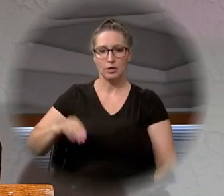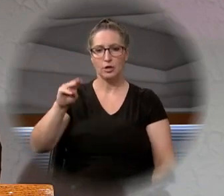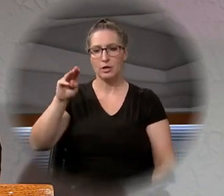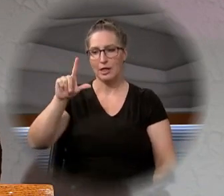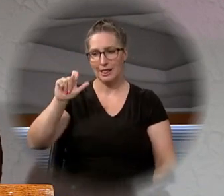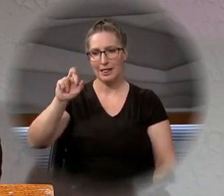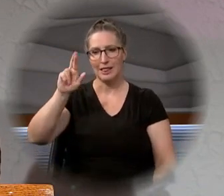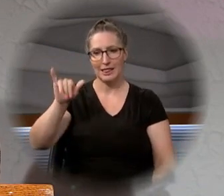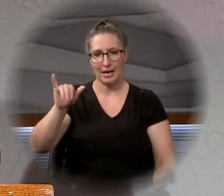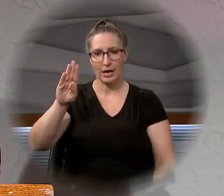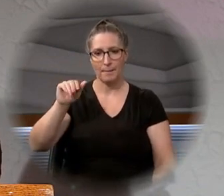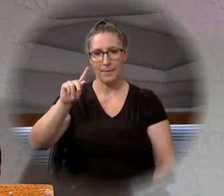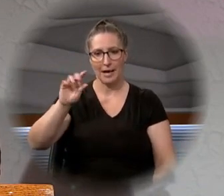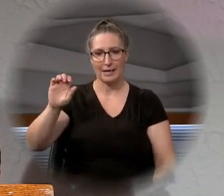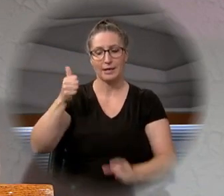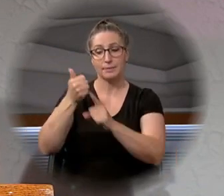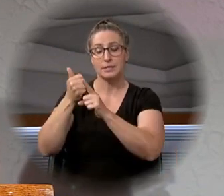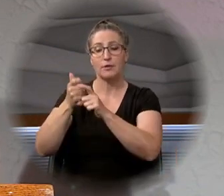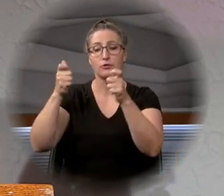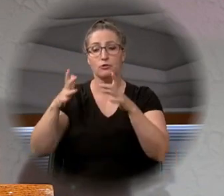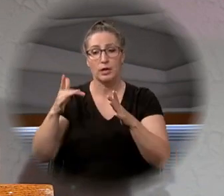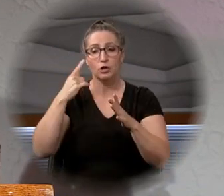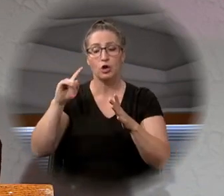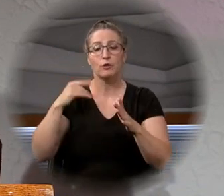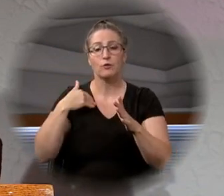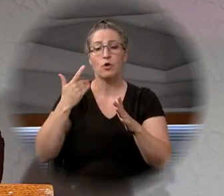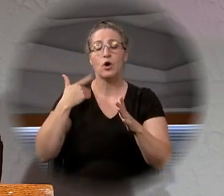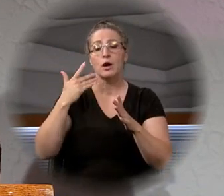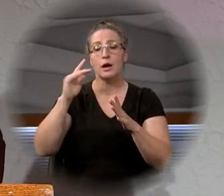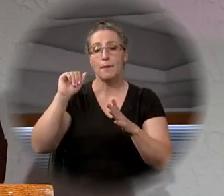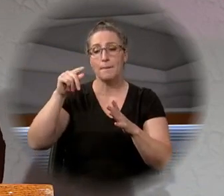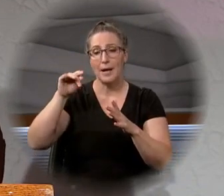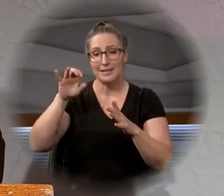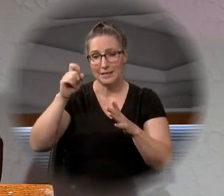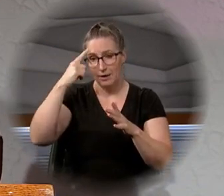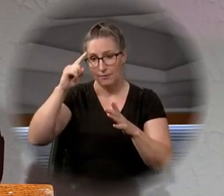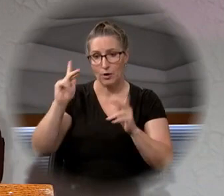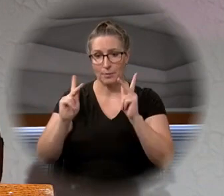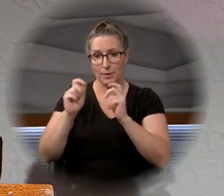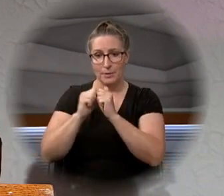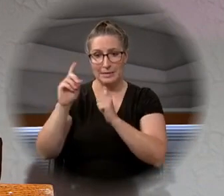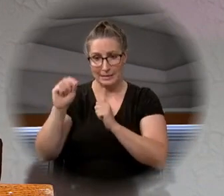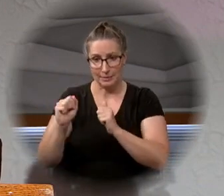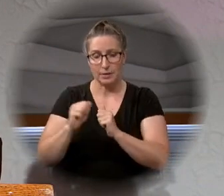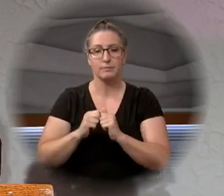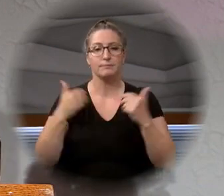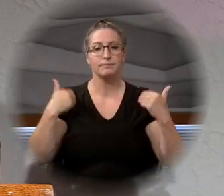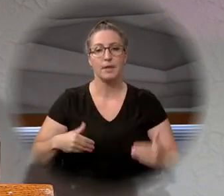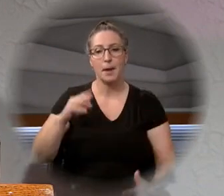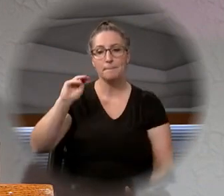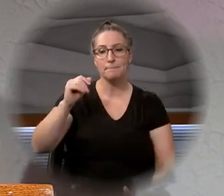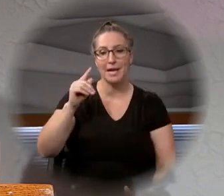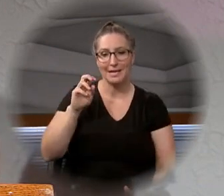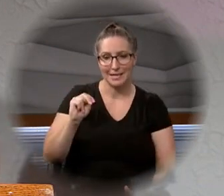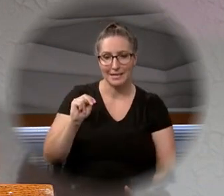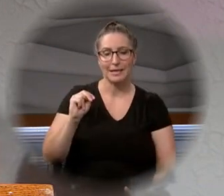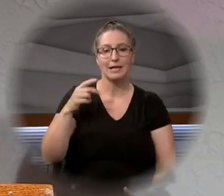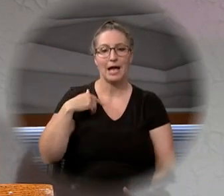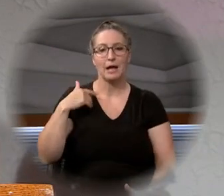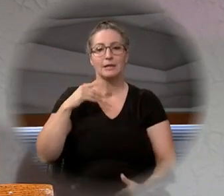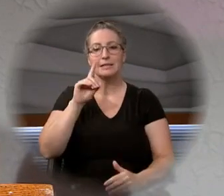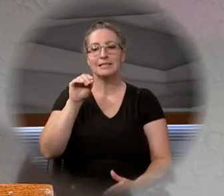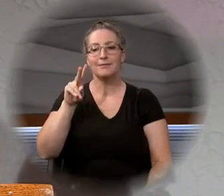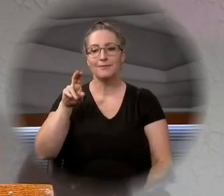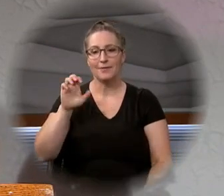chaplain of the Apostolate for Persons with Disabilities of the Diocese of Madison. I am Megan Wedwick, a member of Divine Mercy Parish in